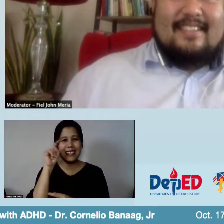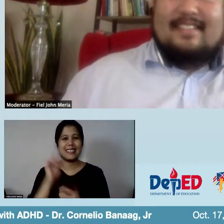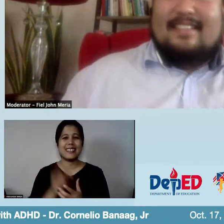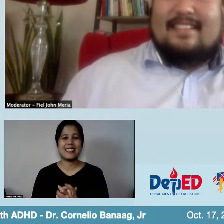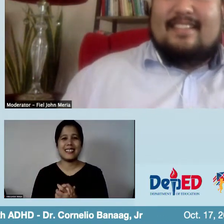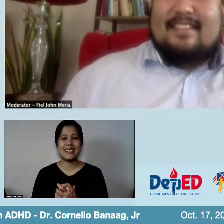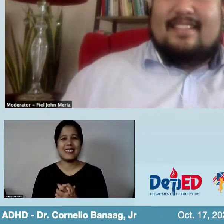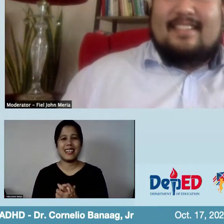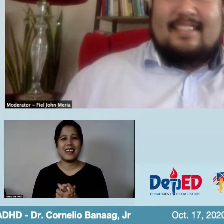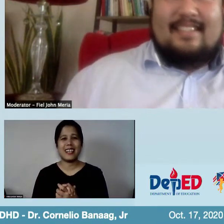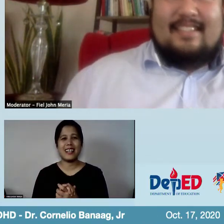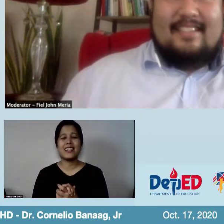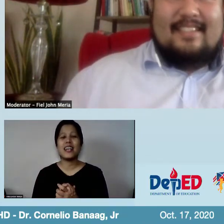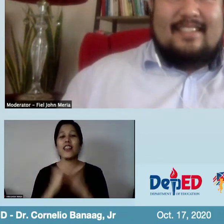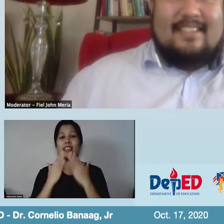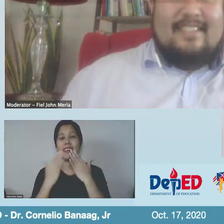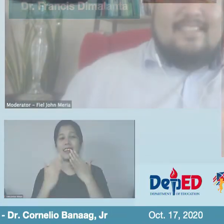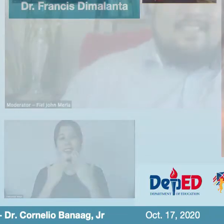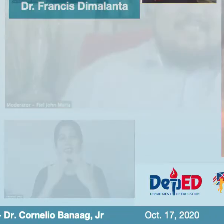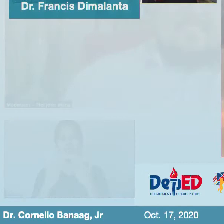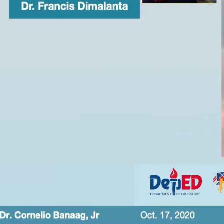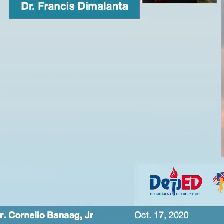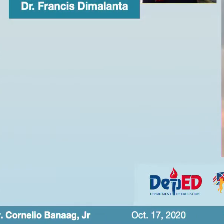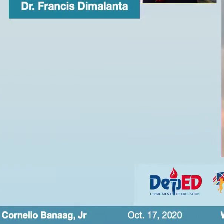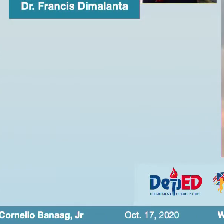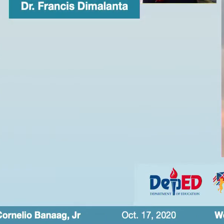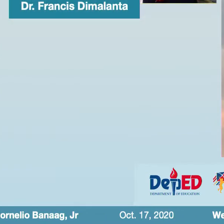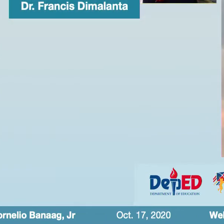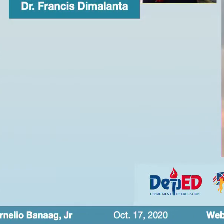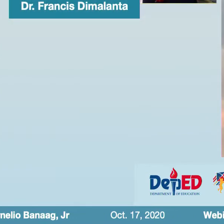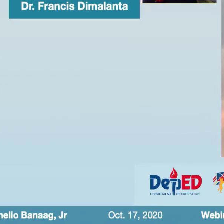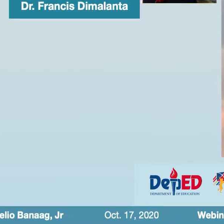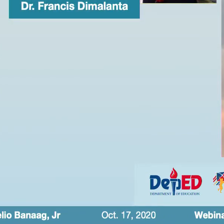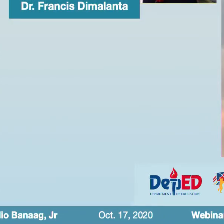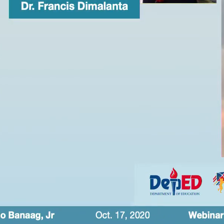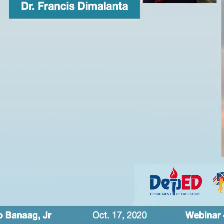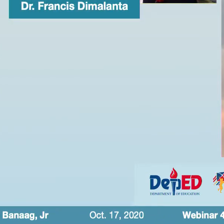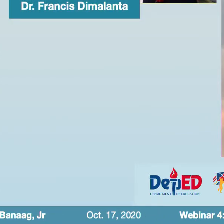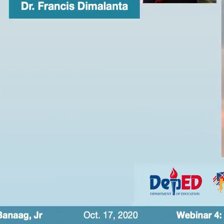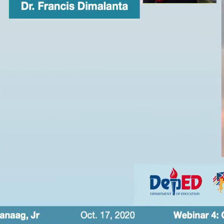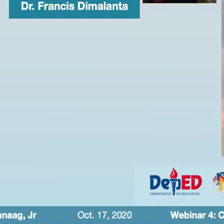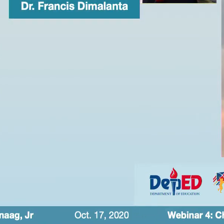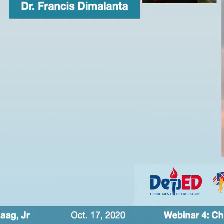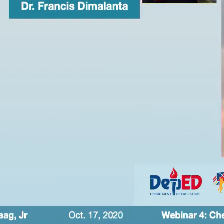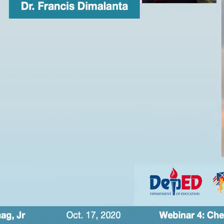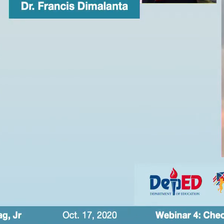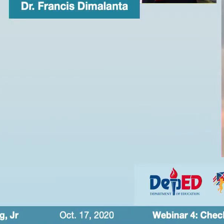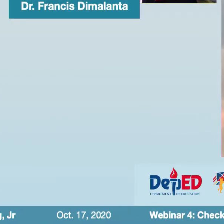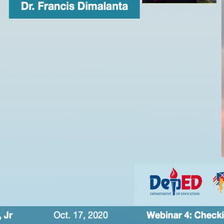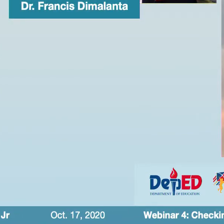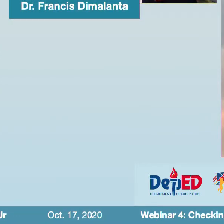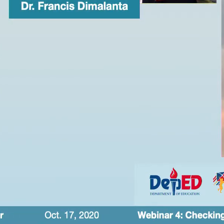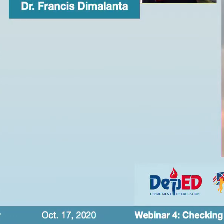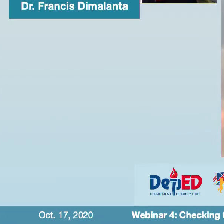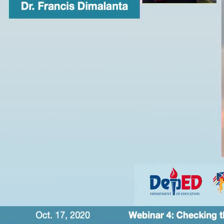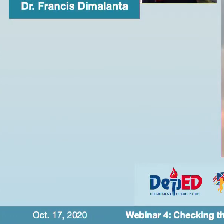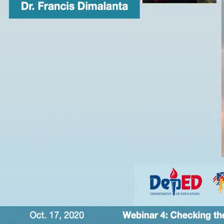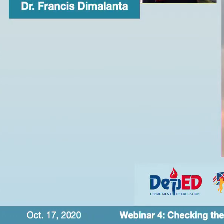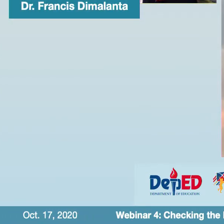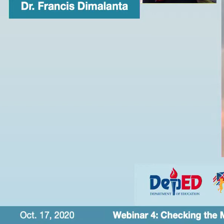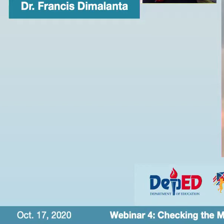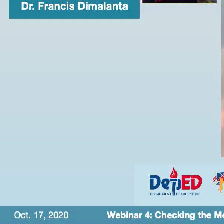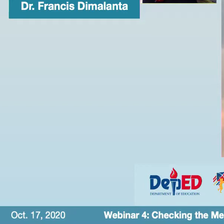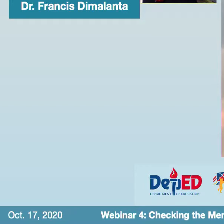you to the ADHD Society of the Philippines. Congratulations on your 20th year. I'd like to start